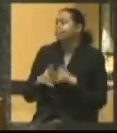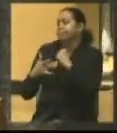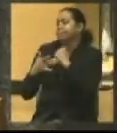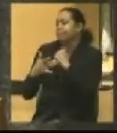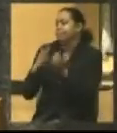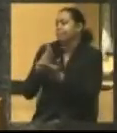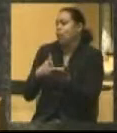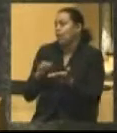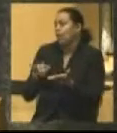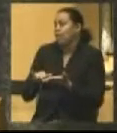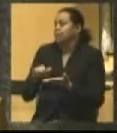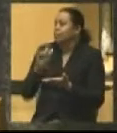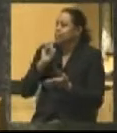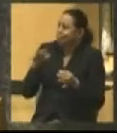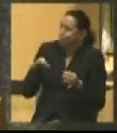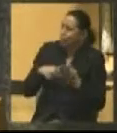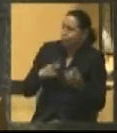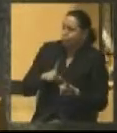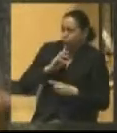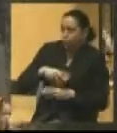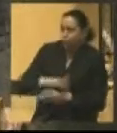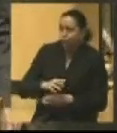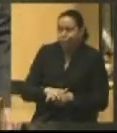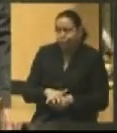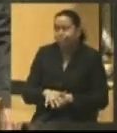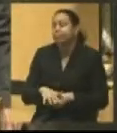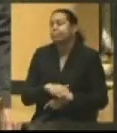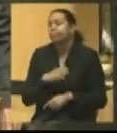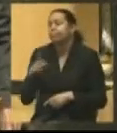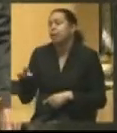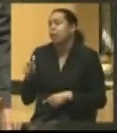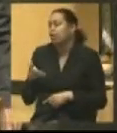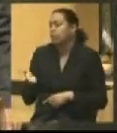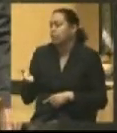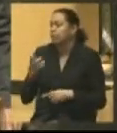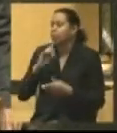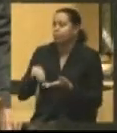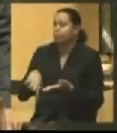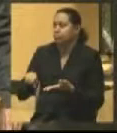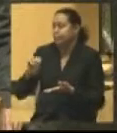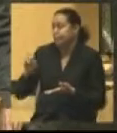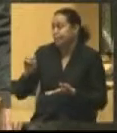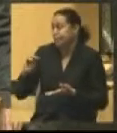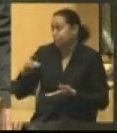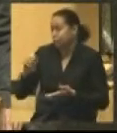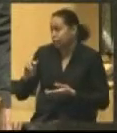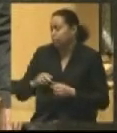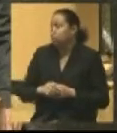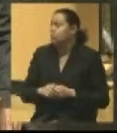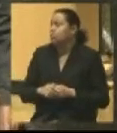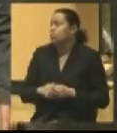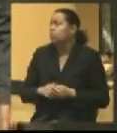an adequate description of what's going on the ground. That's one thing. The other thing you need to know about the exemptions in the proclamation is that they do